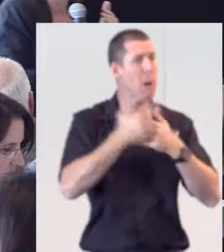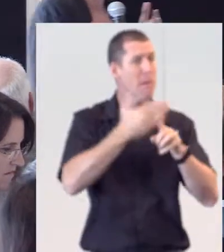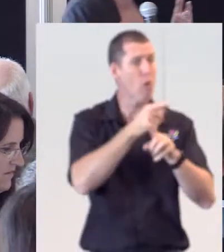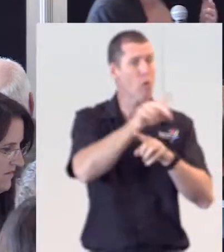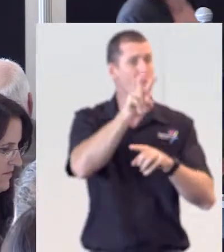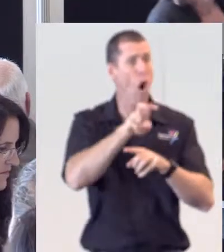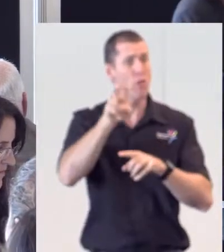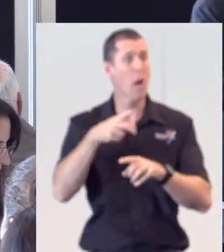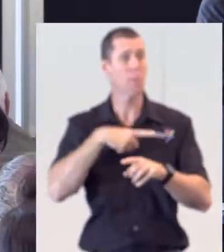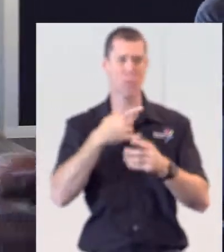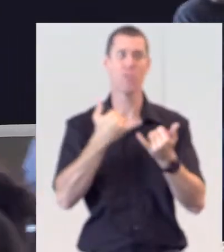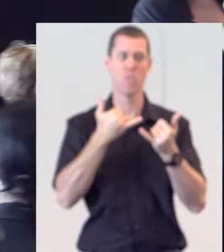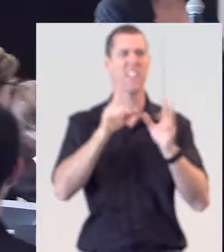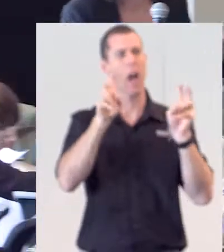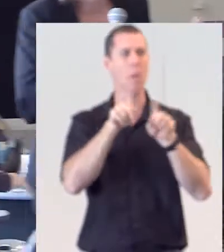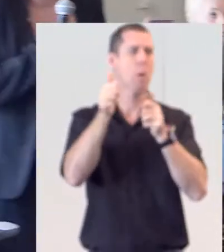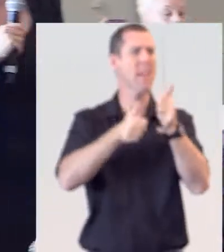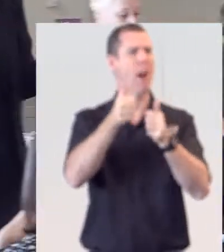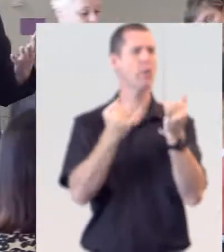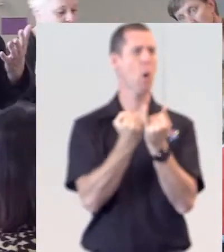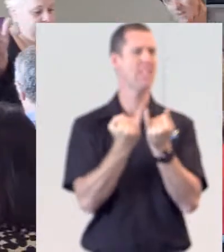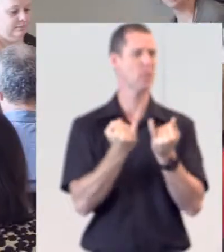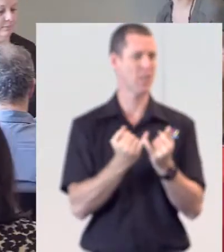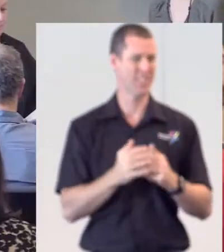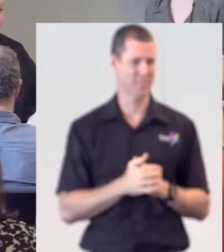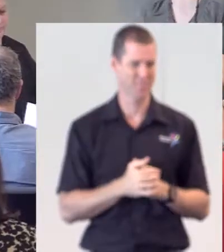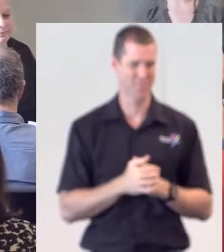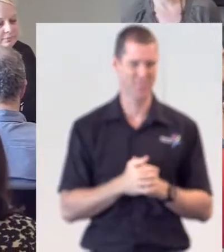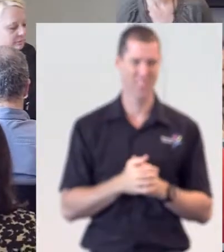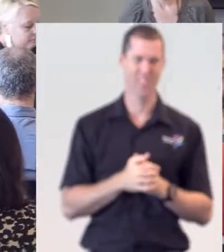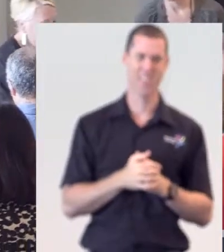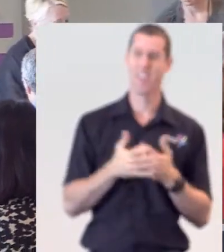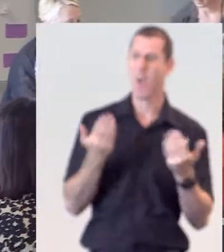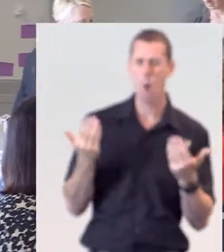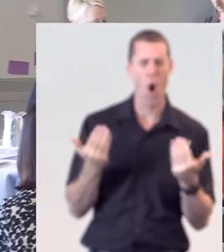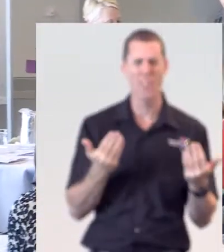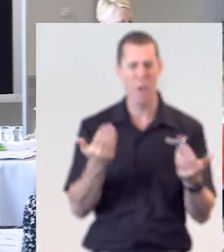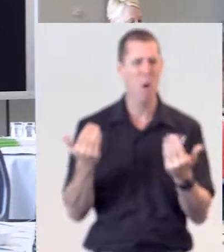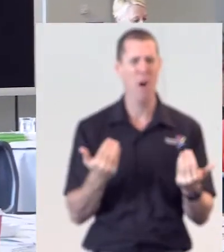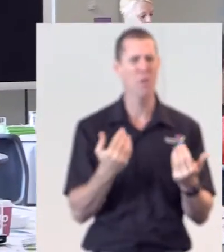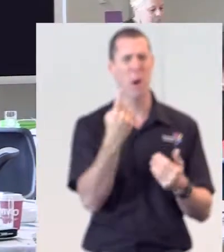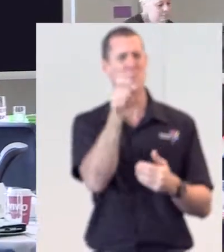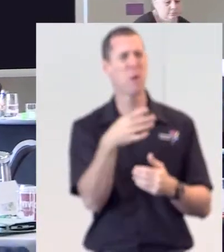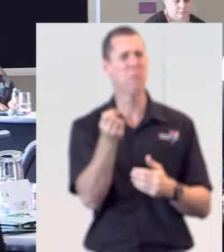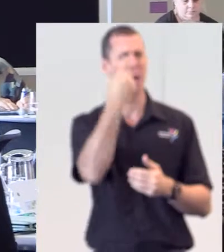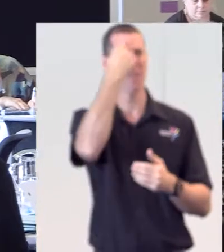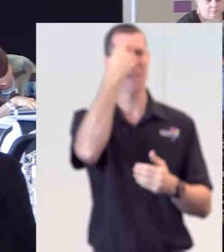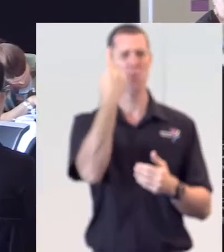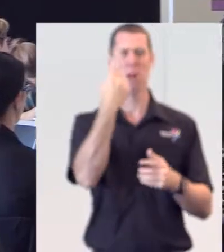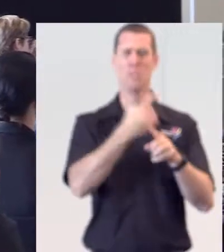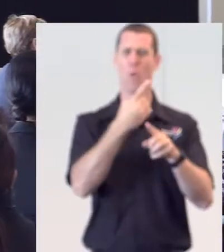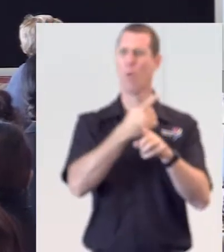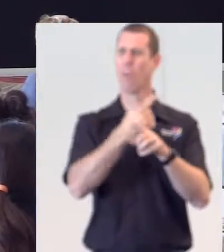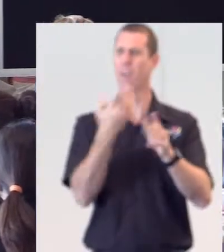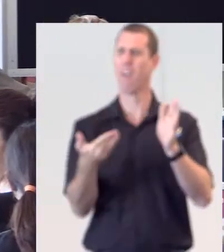popularity contest. Anybody? No? Anyone? Come on, someone must have had a genius idea that they never got a chance to